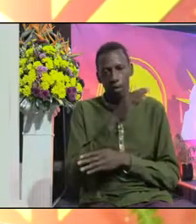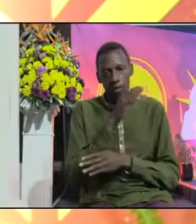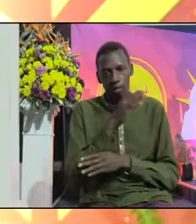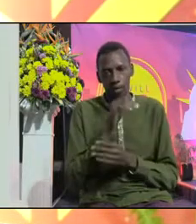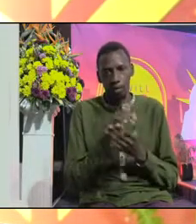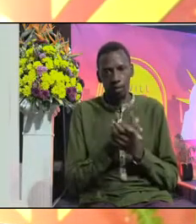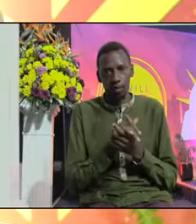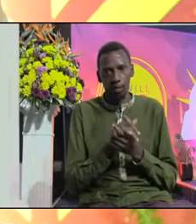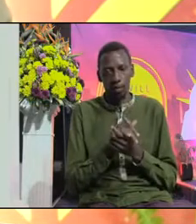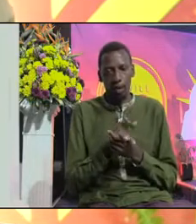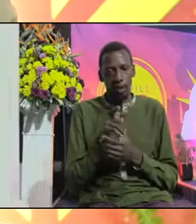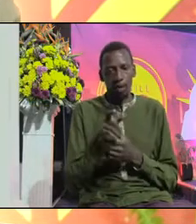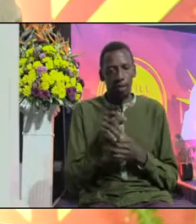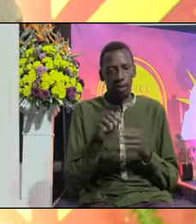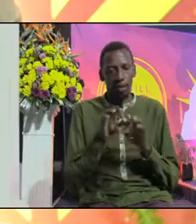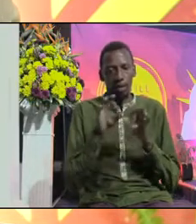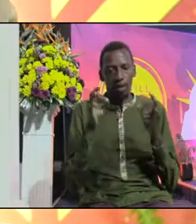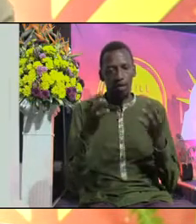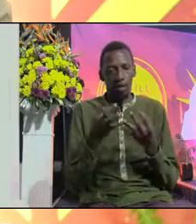a messed up family.